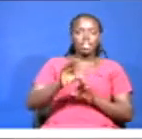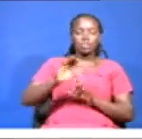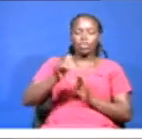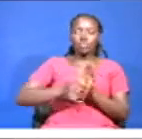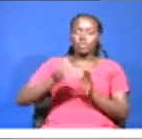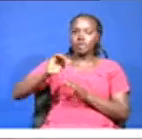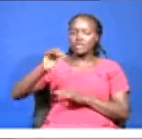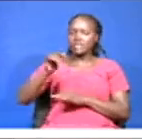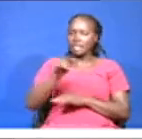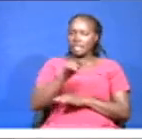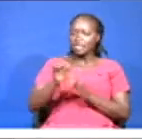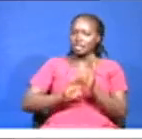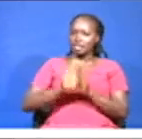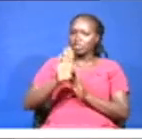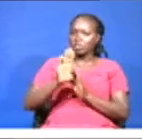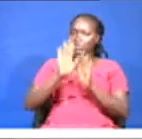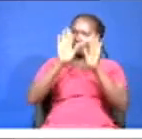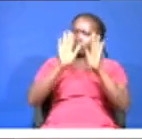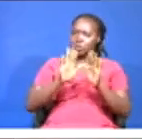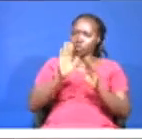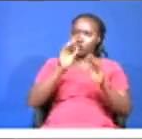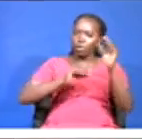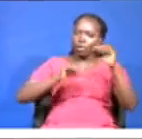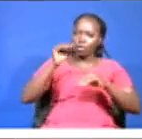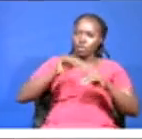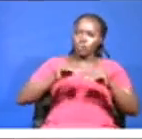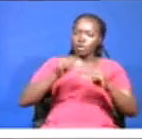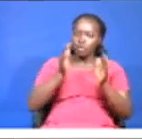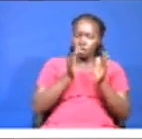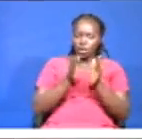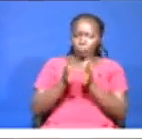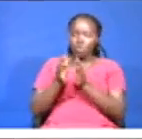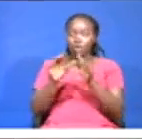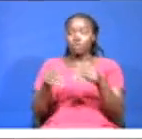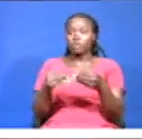This development will significantly contribute to our plan to deliver